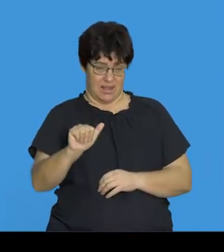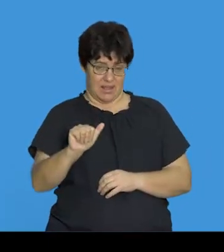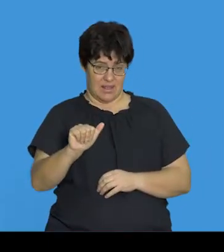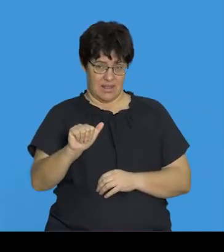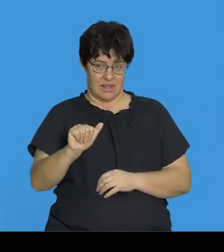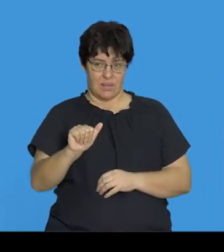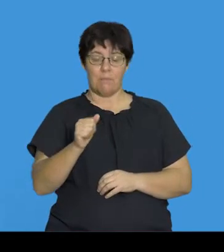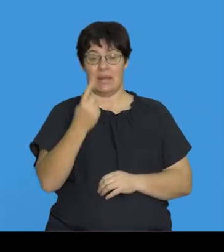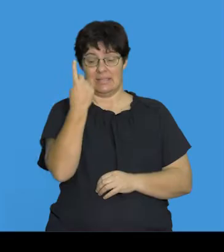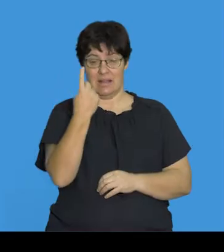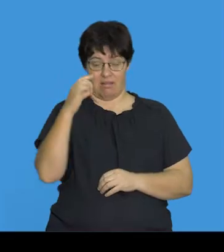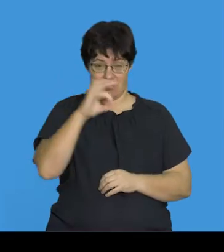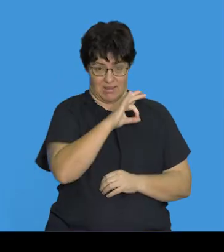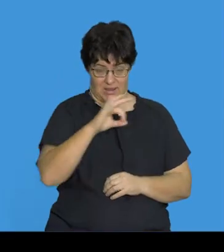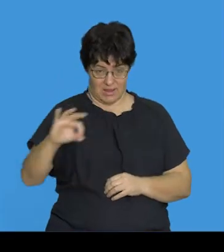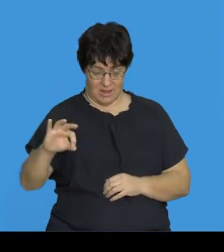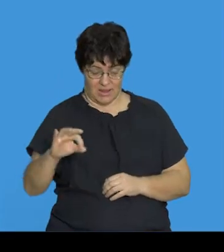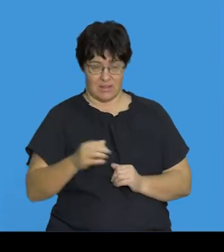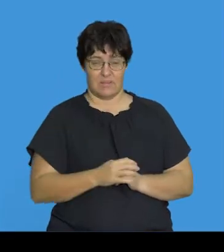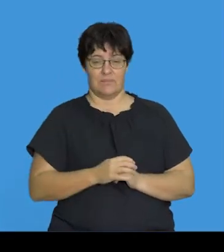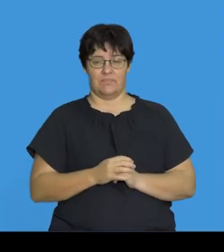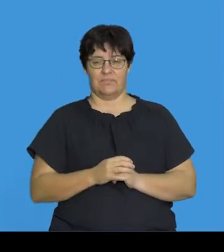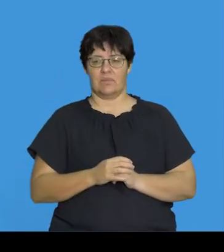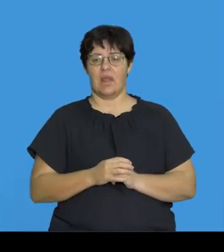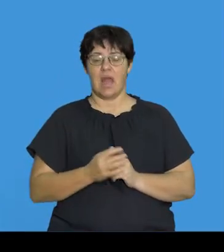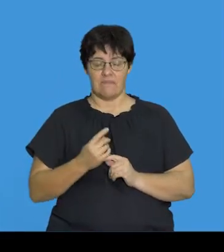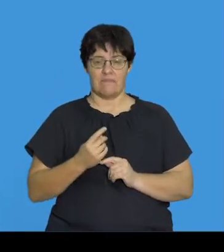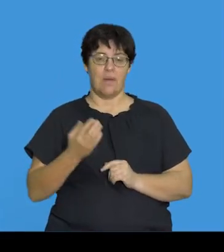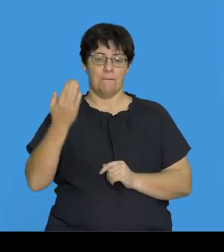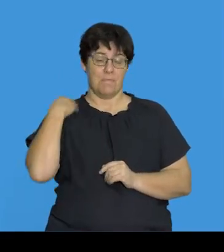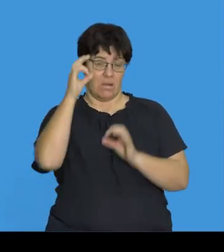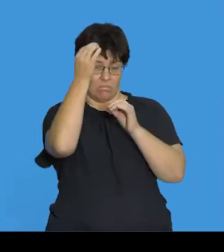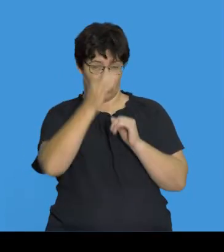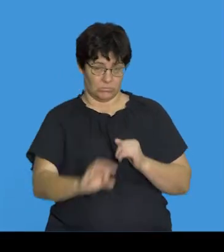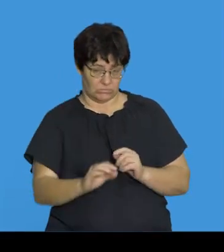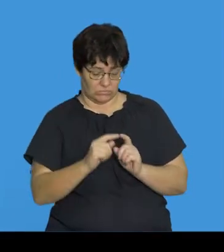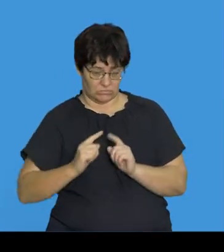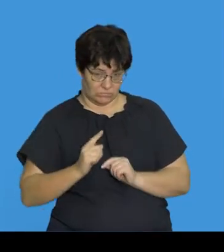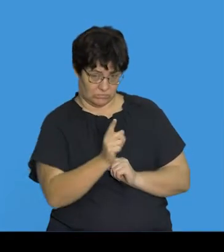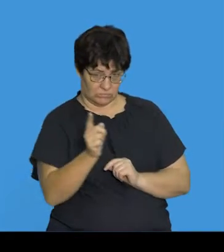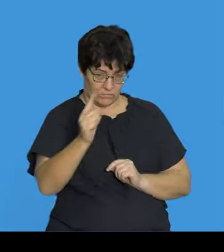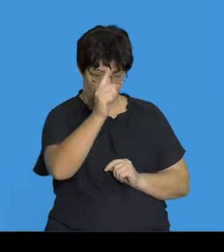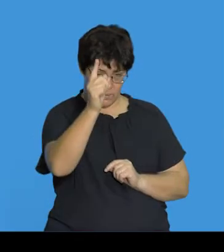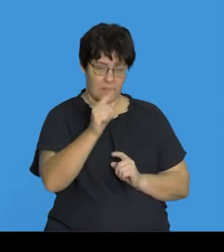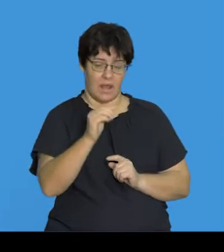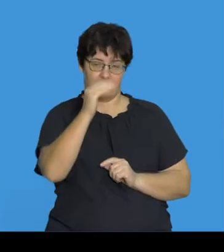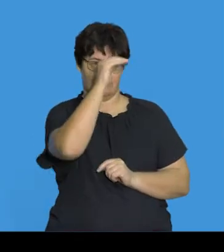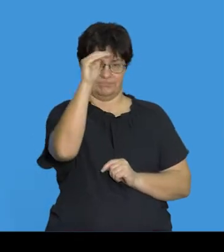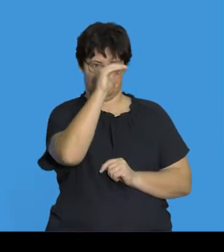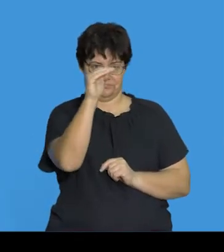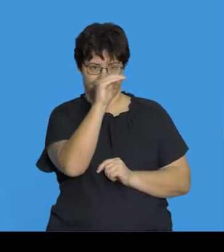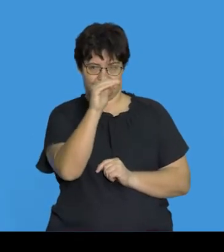is again single-stranded, which contains a backbone, with several of